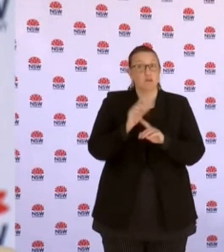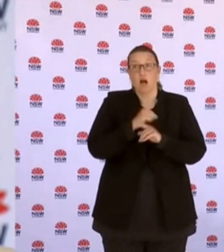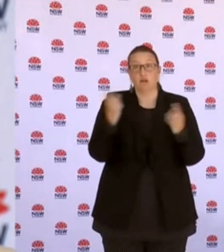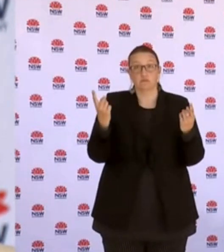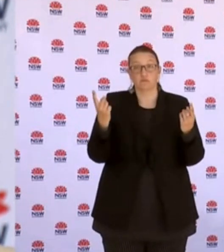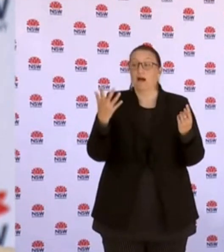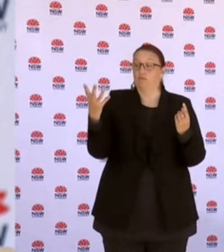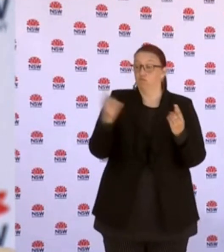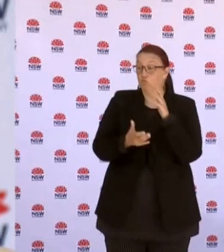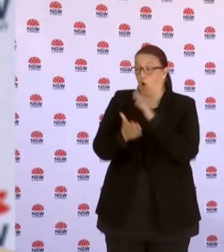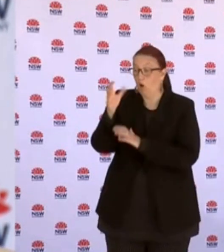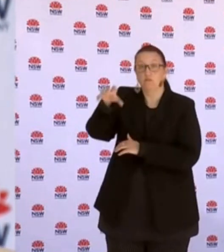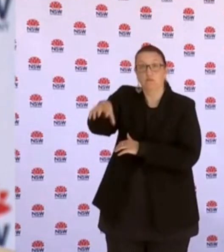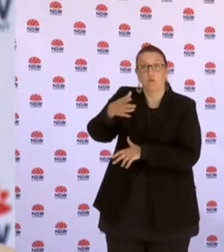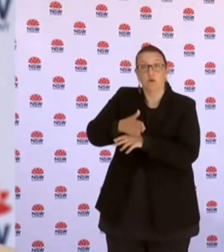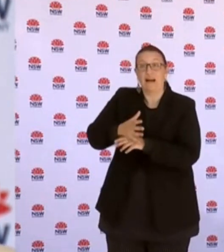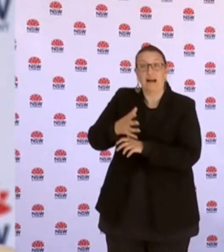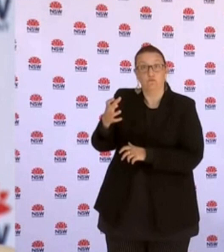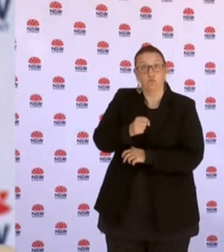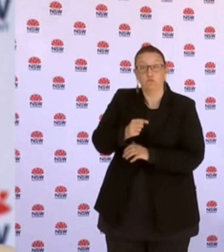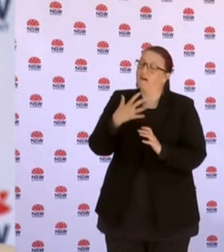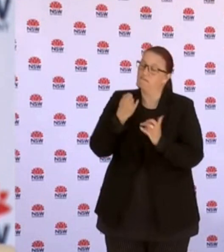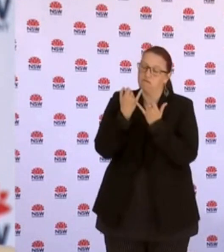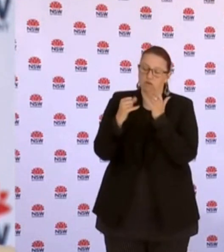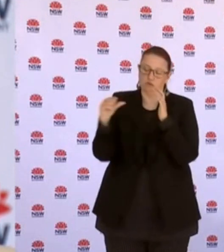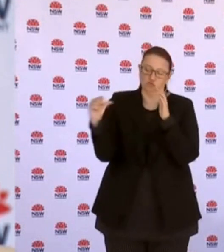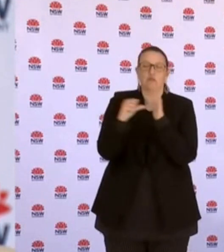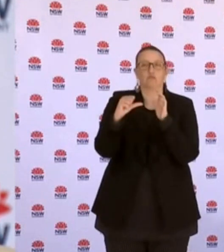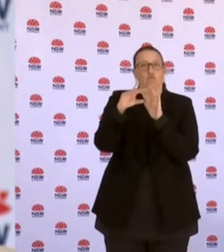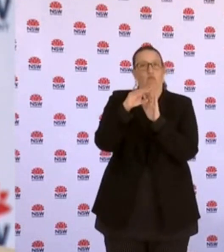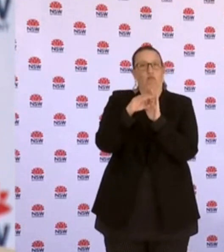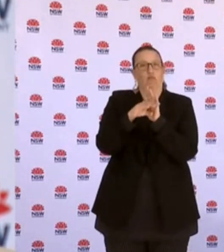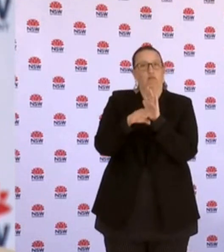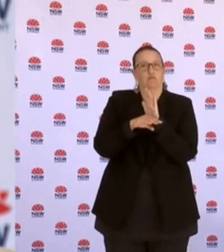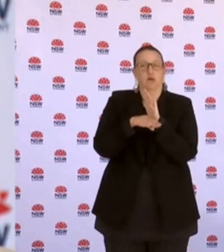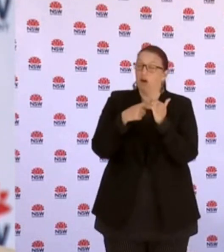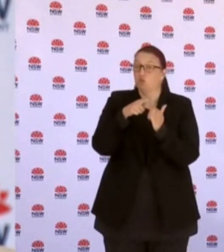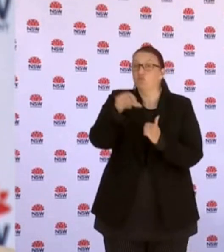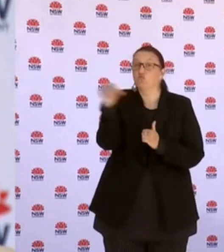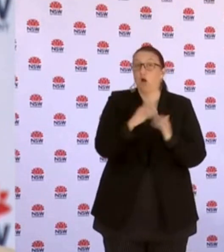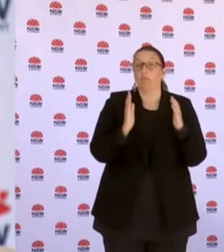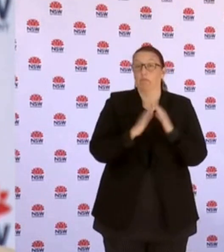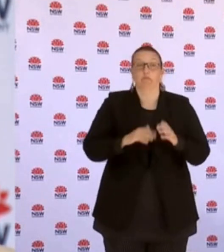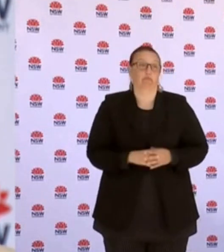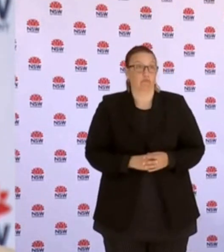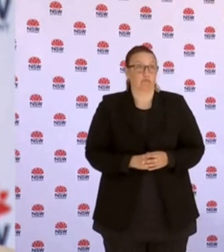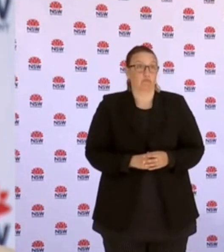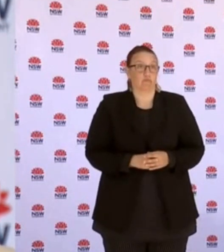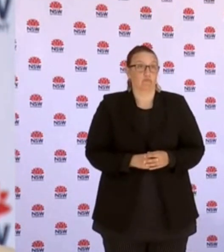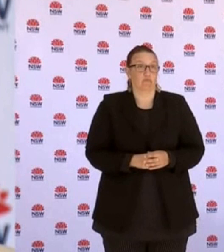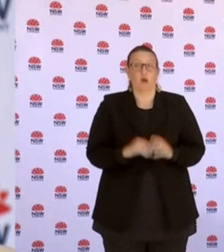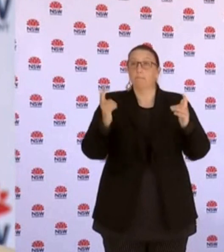want to really stress that. But we also ask for cooperation from employers,